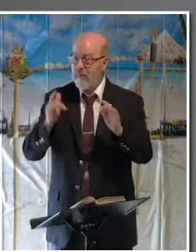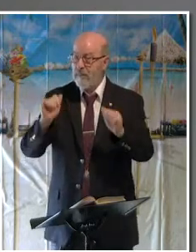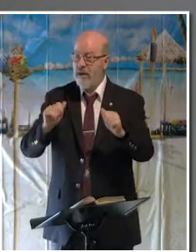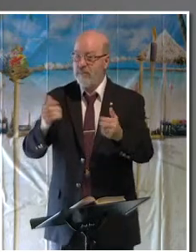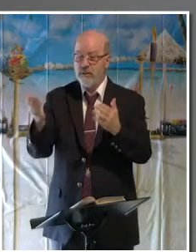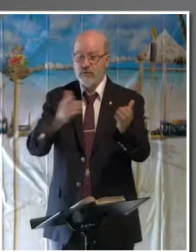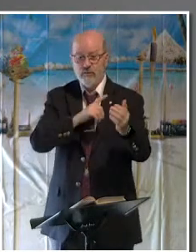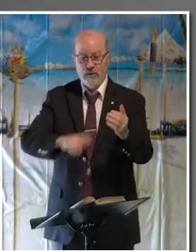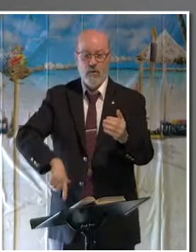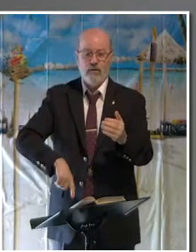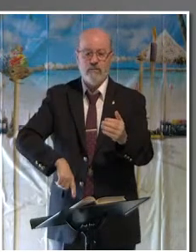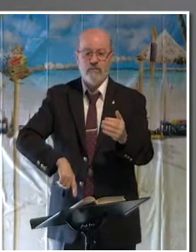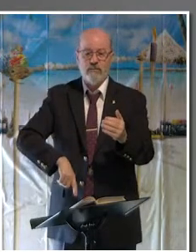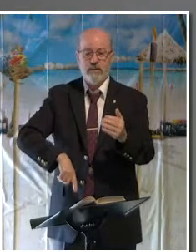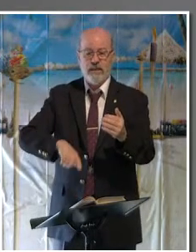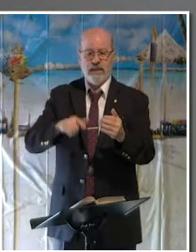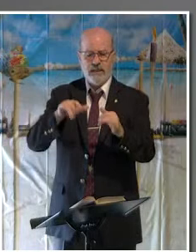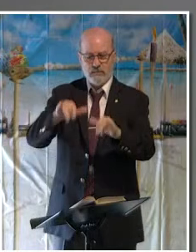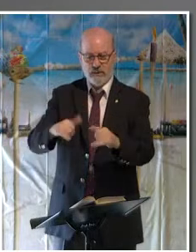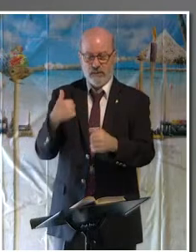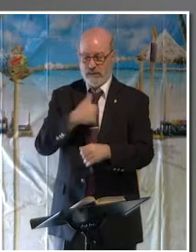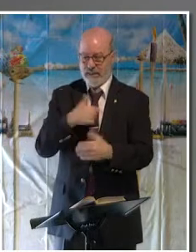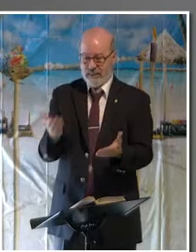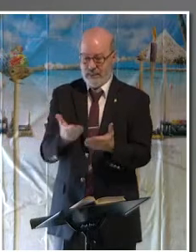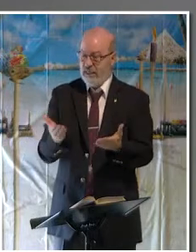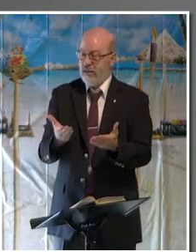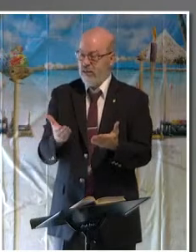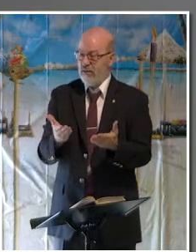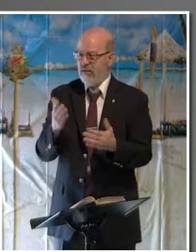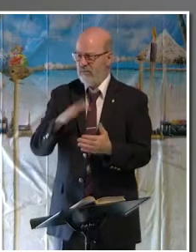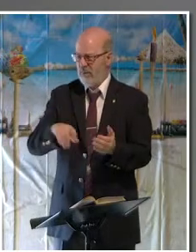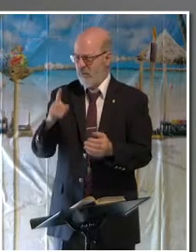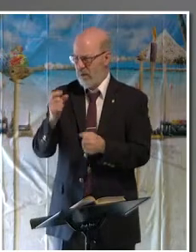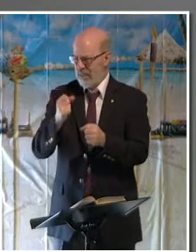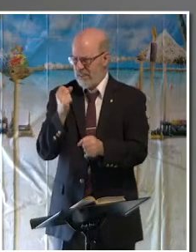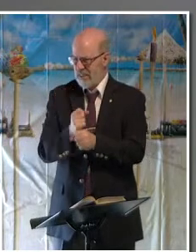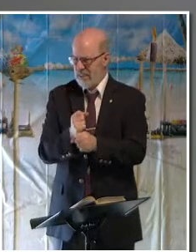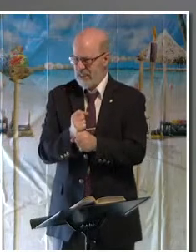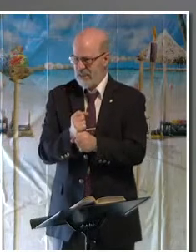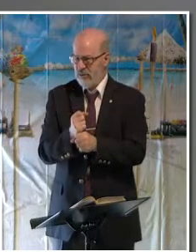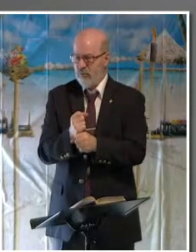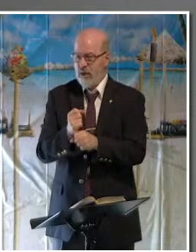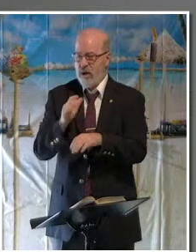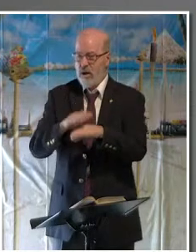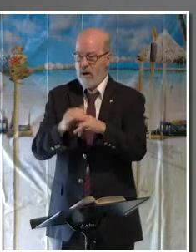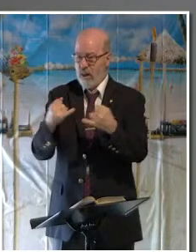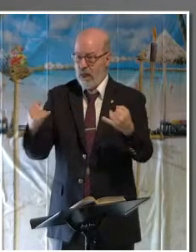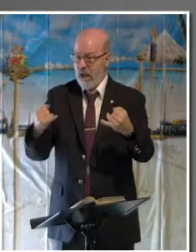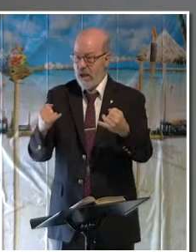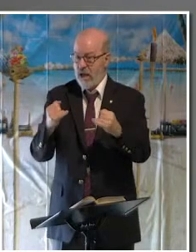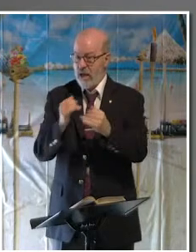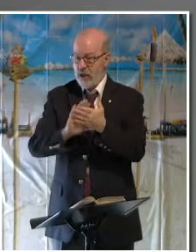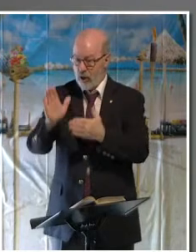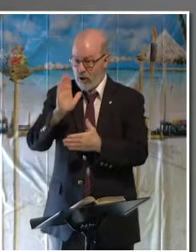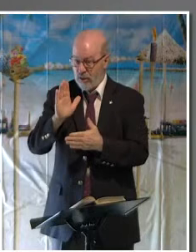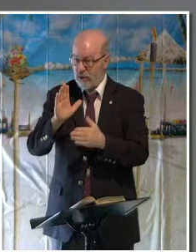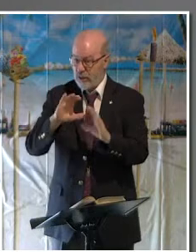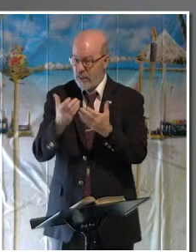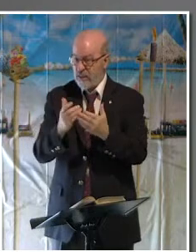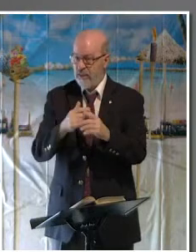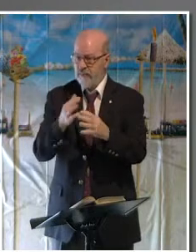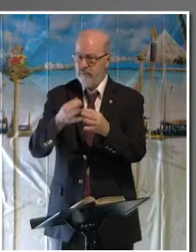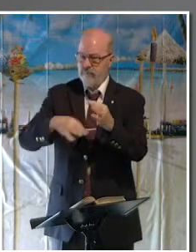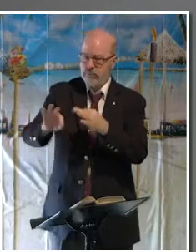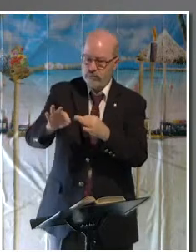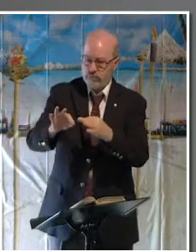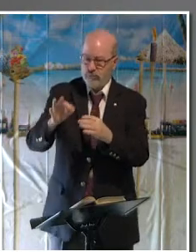to serve the Lord. He will remain with us here in Uganda for about a year, taking online college courses, and then we'll transfer